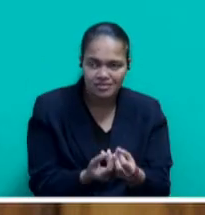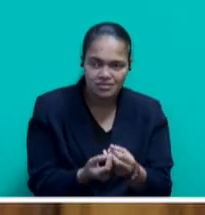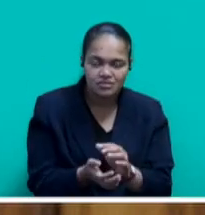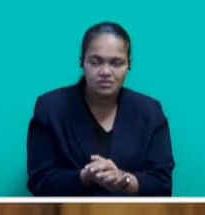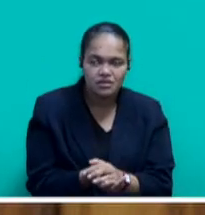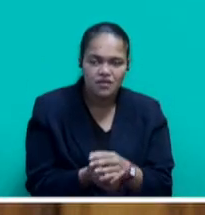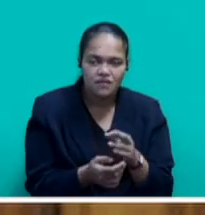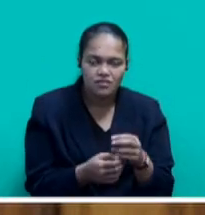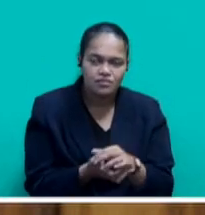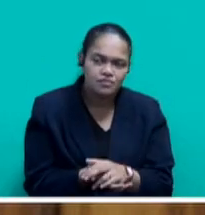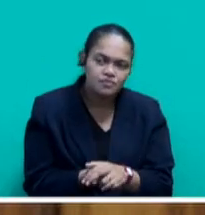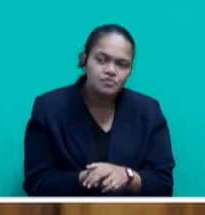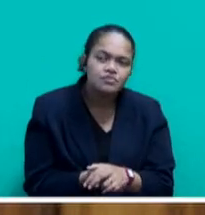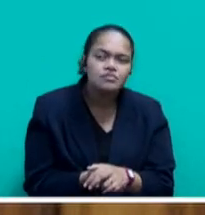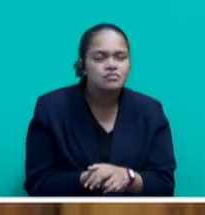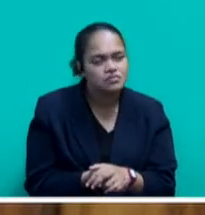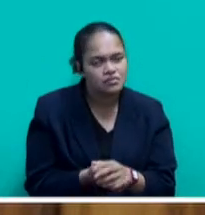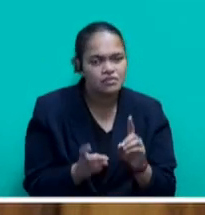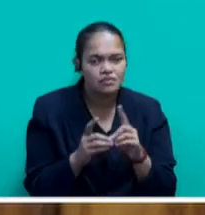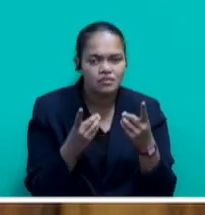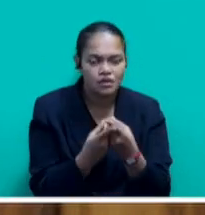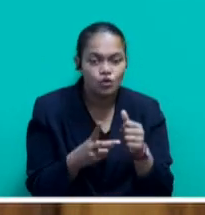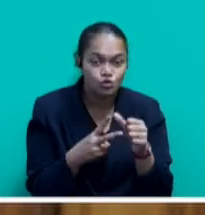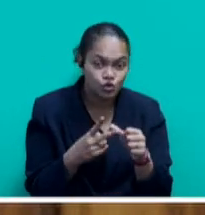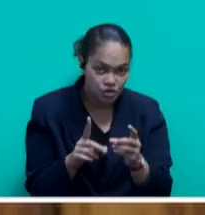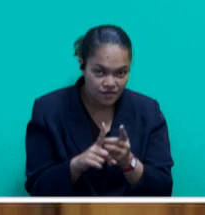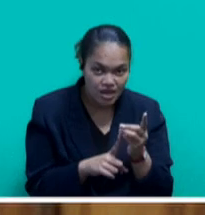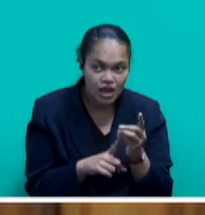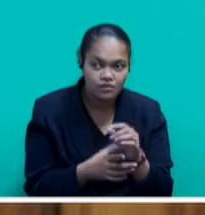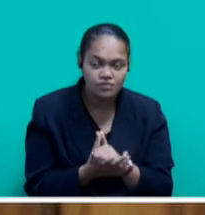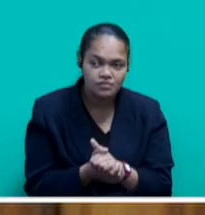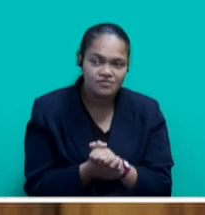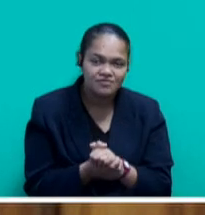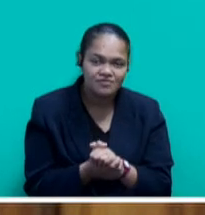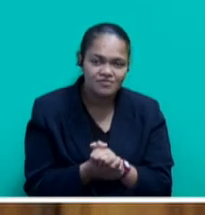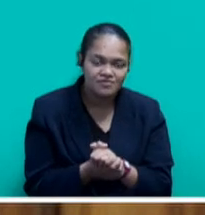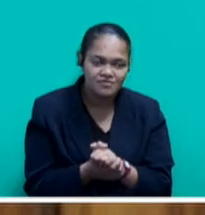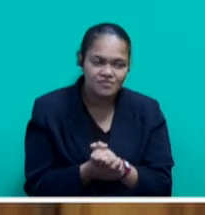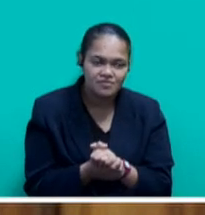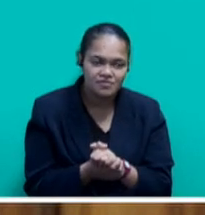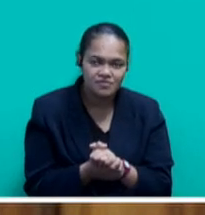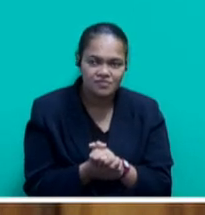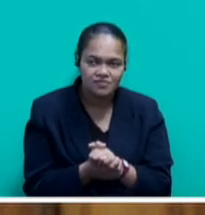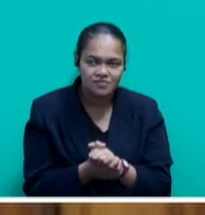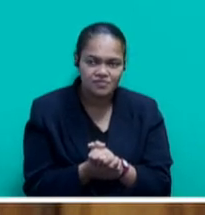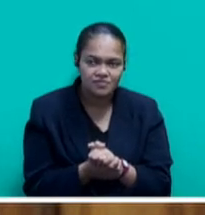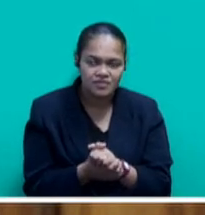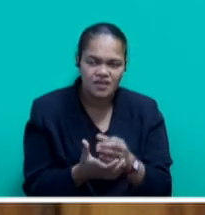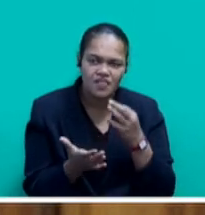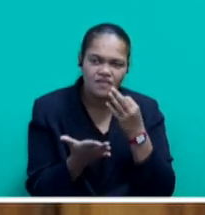clinics. The Department will also develop a series of user-friendly multilingual fact sheets to